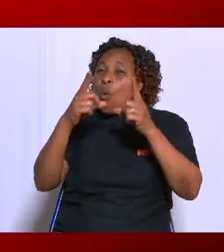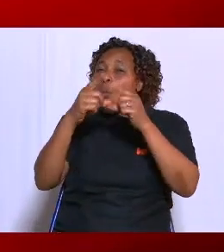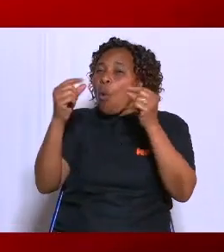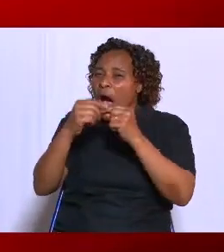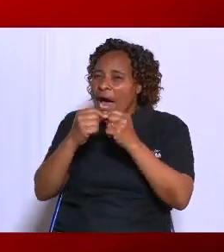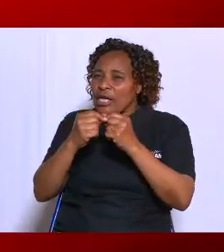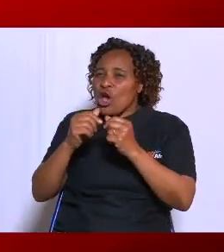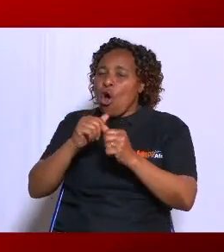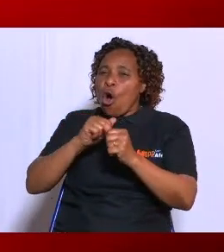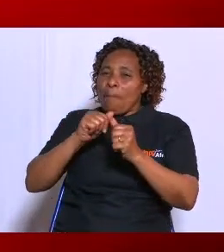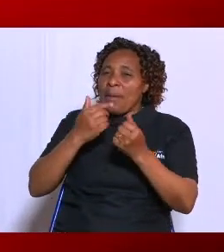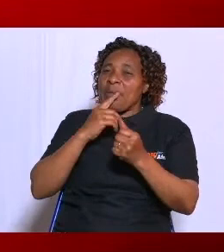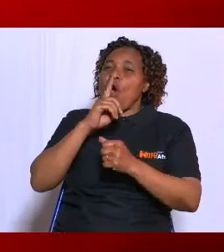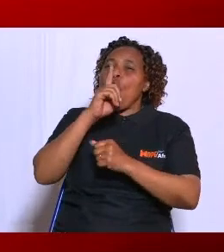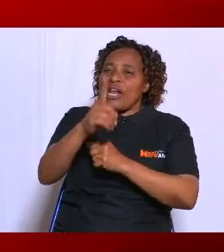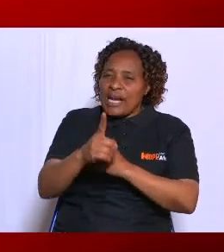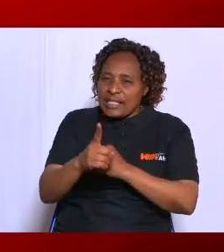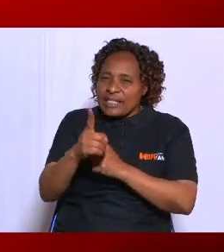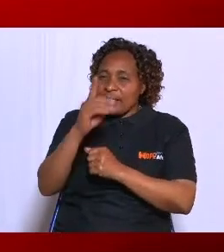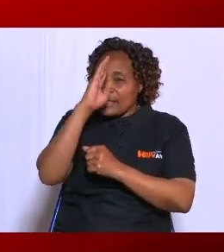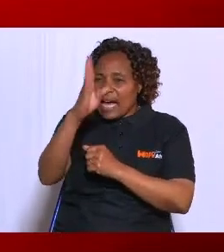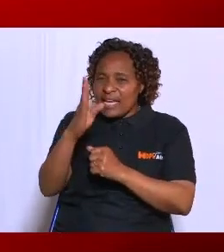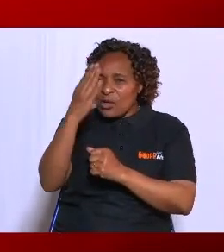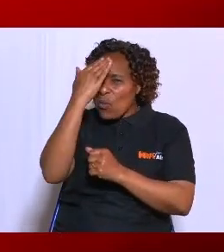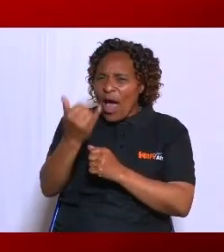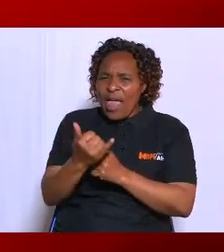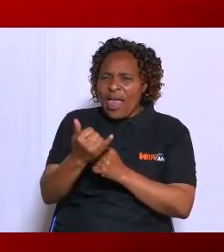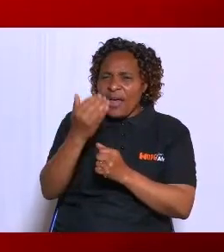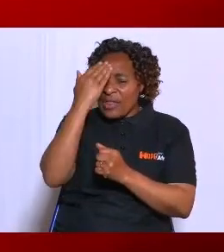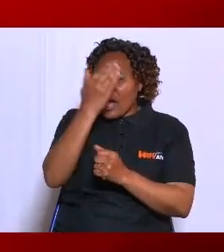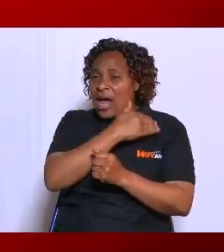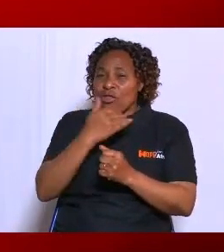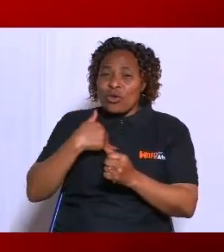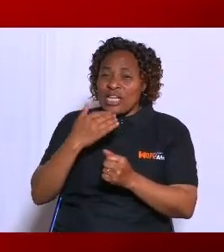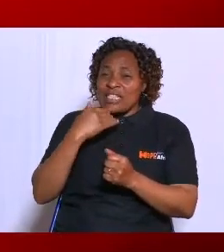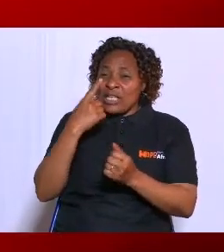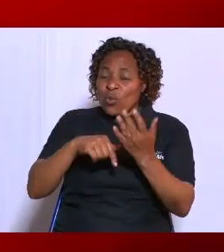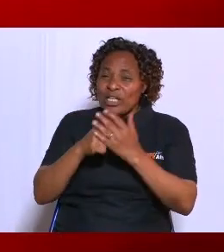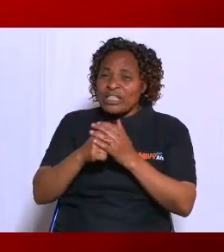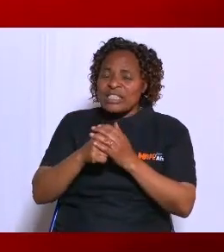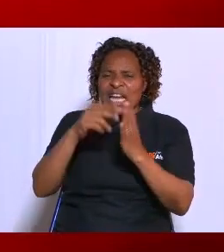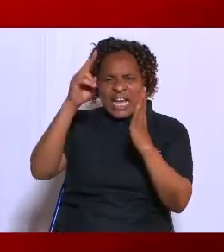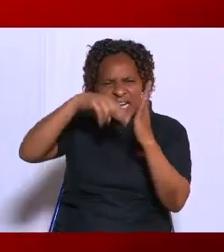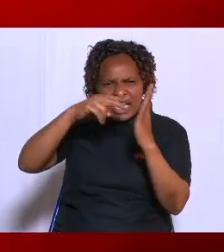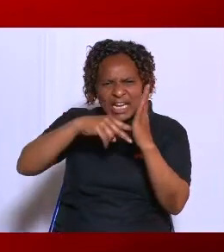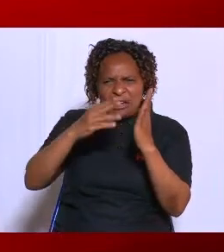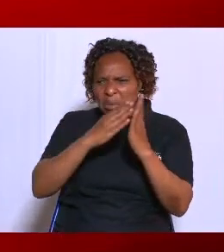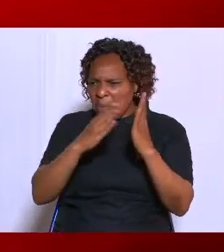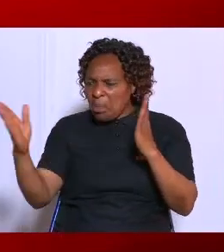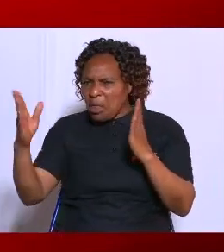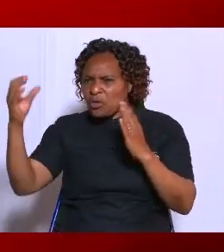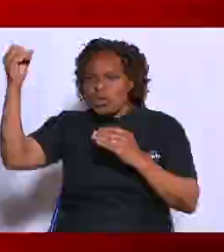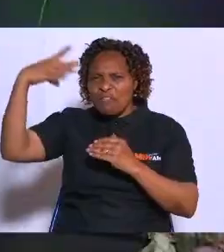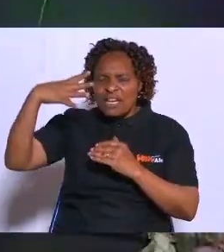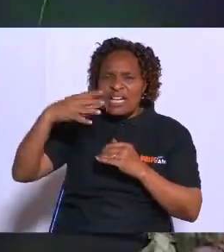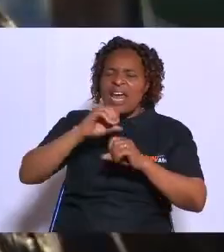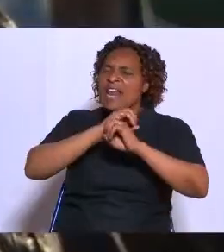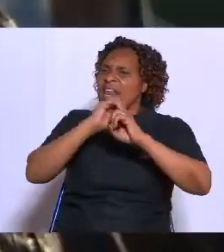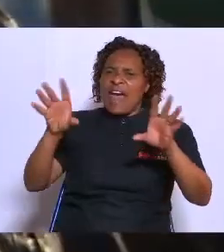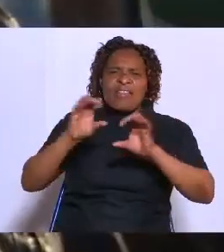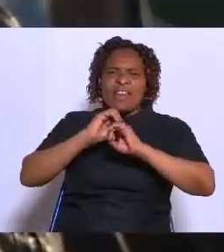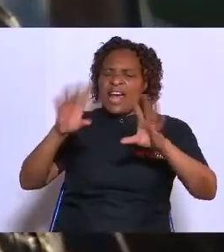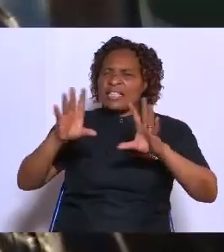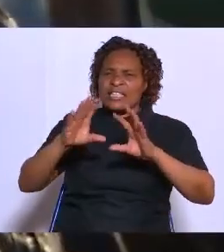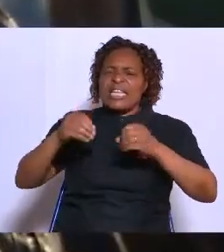Sunday wow the Catholic Church says that you can read the Bible from Genesis to Revelation nothing will